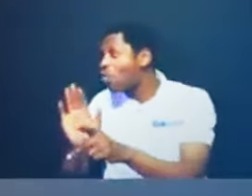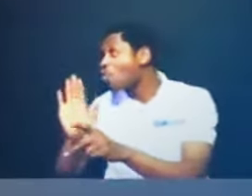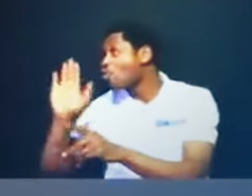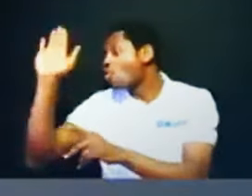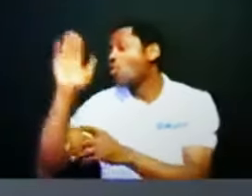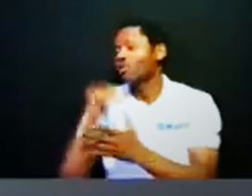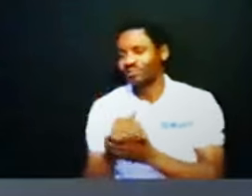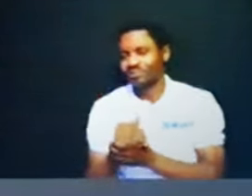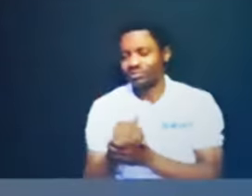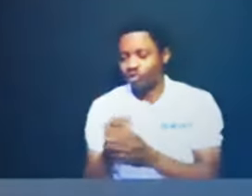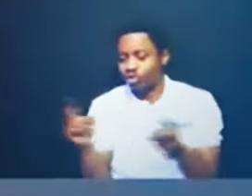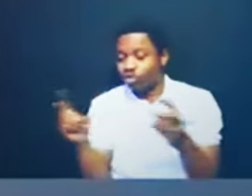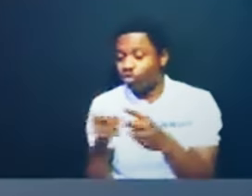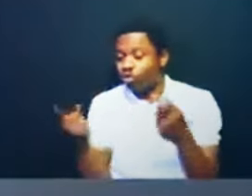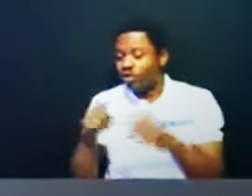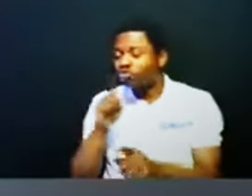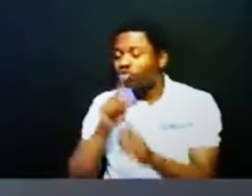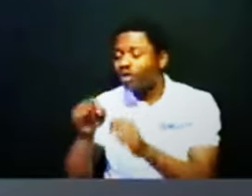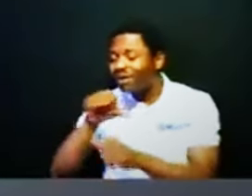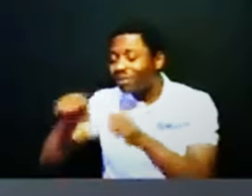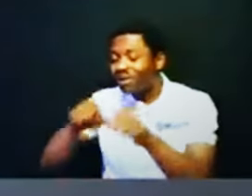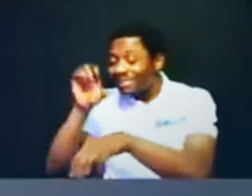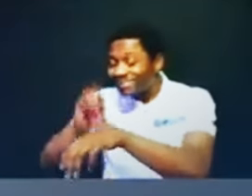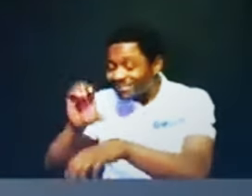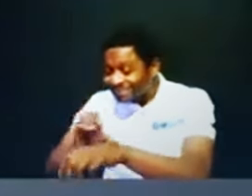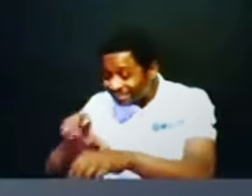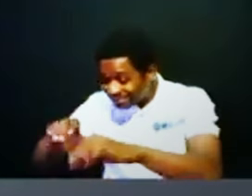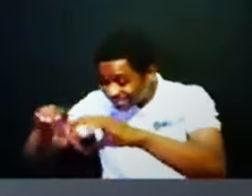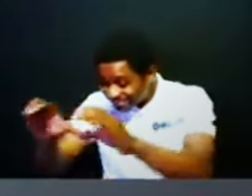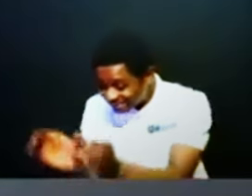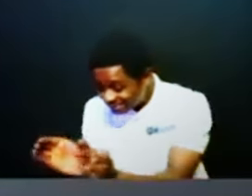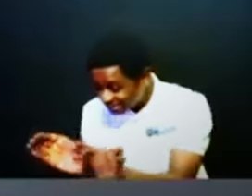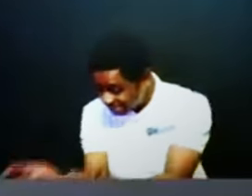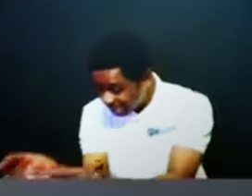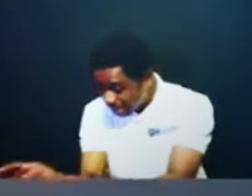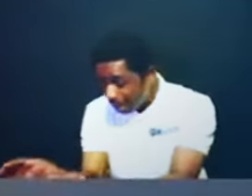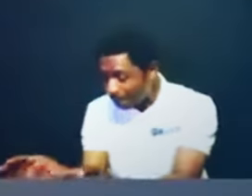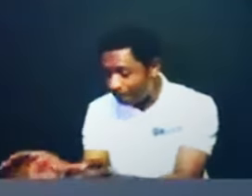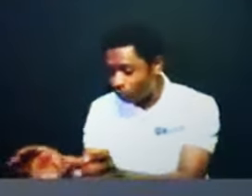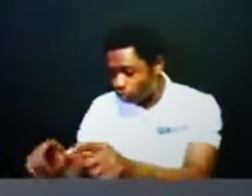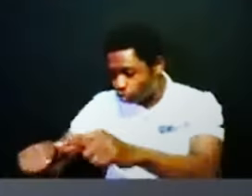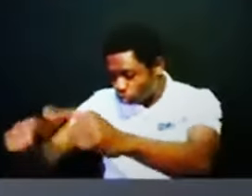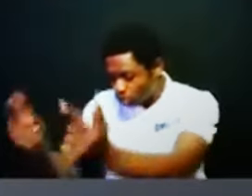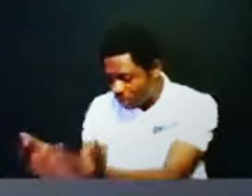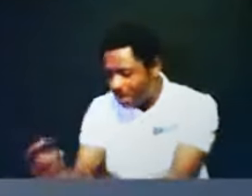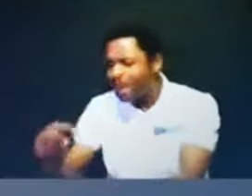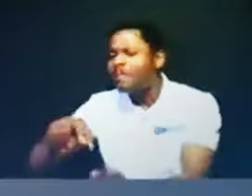talking about the church, we are talking about people who are gods.